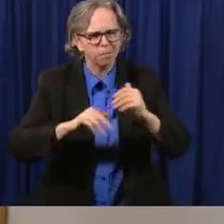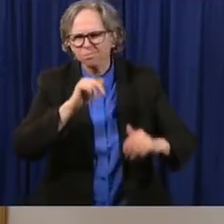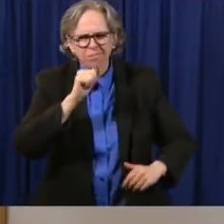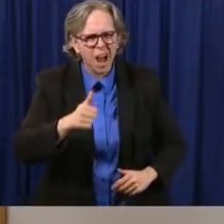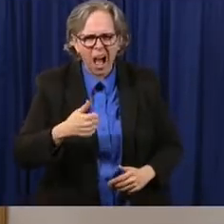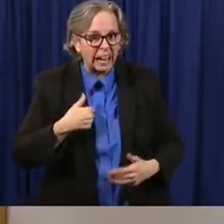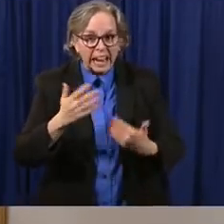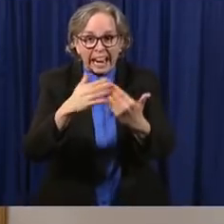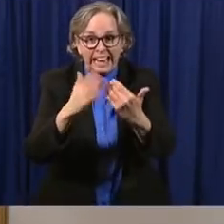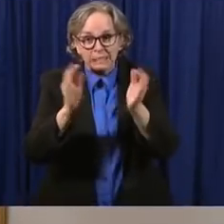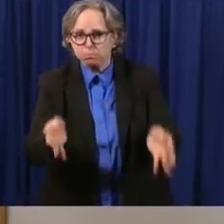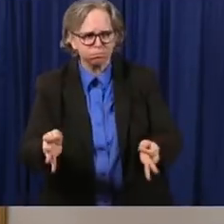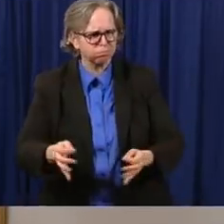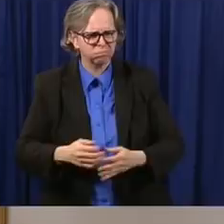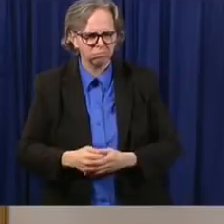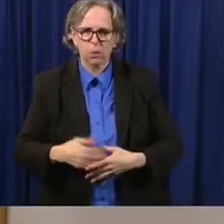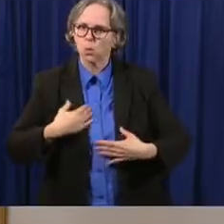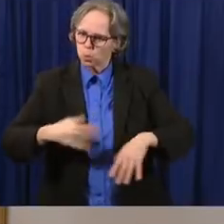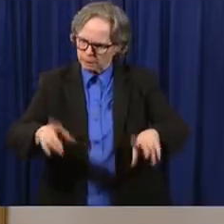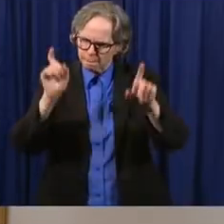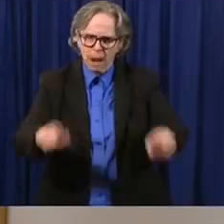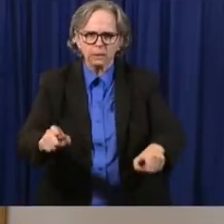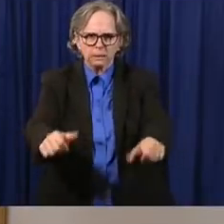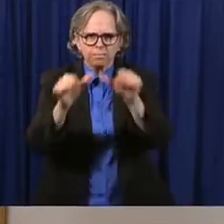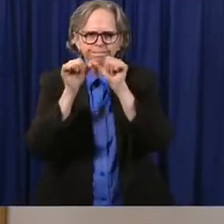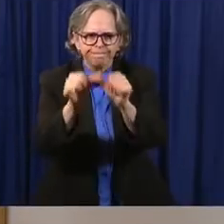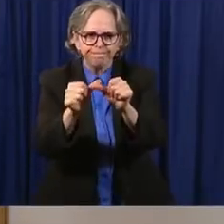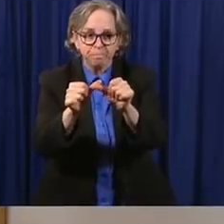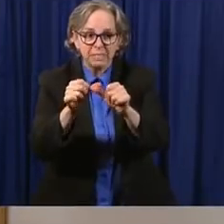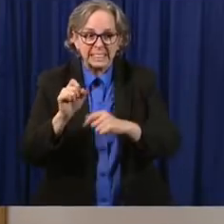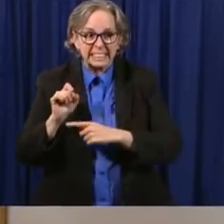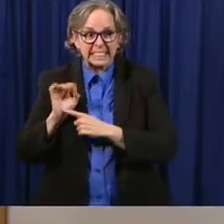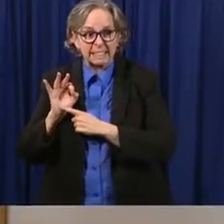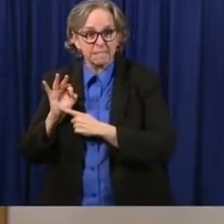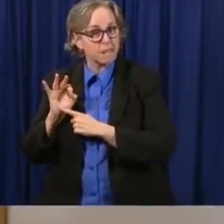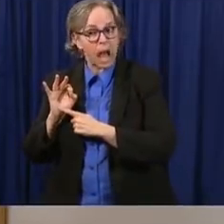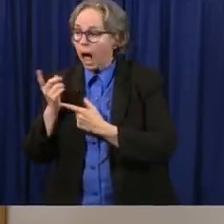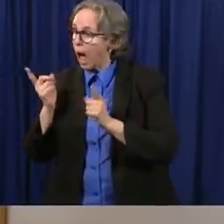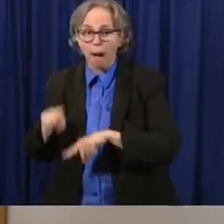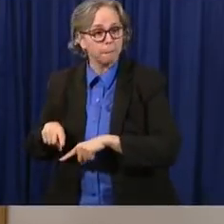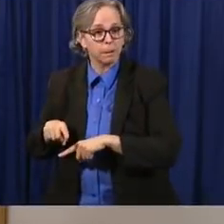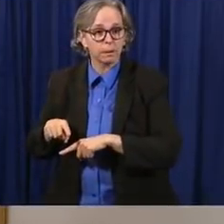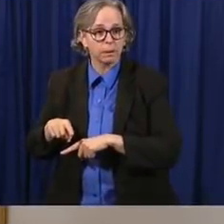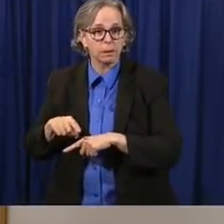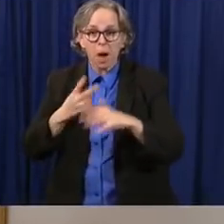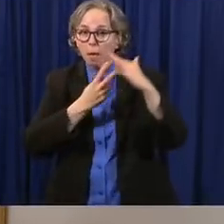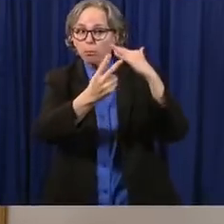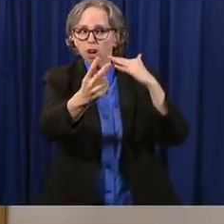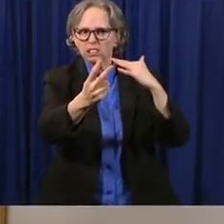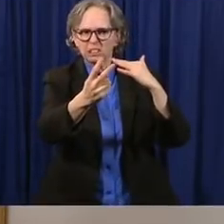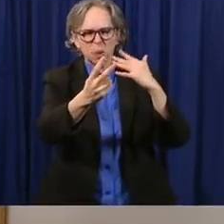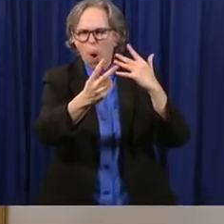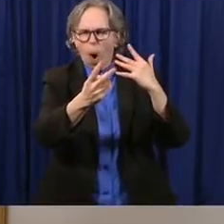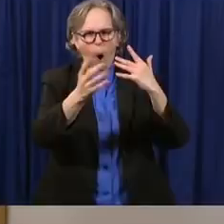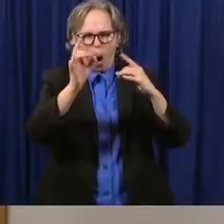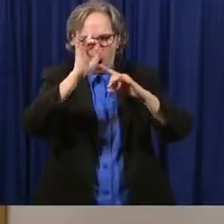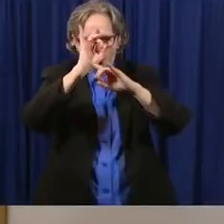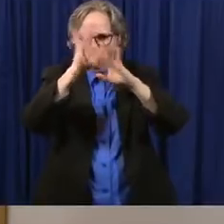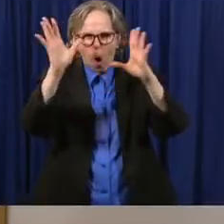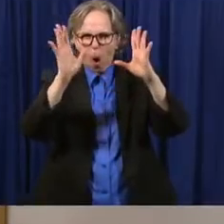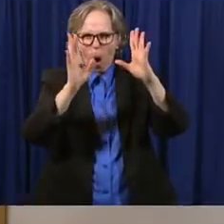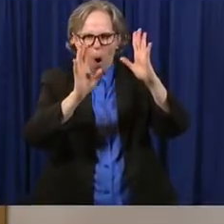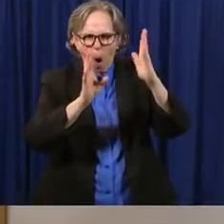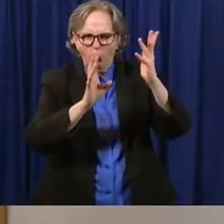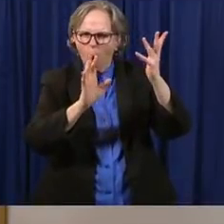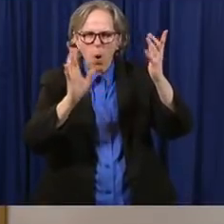do those. If we had not done that, we would be right now in the midst, heading